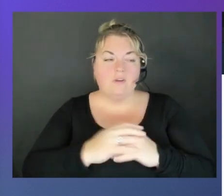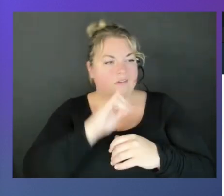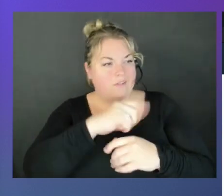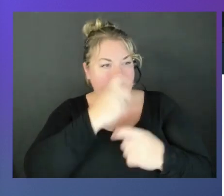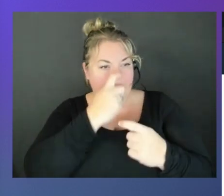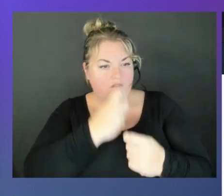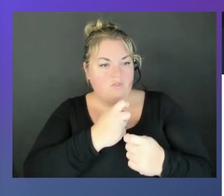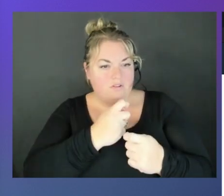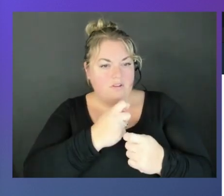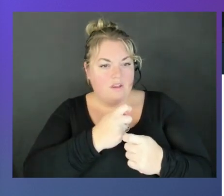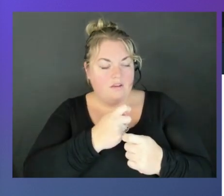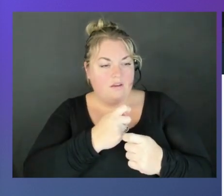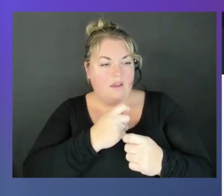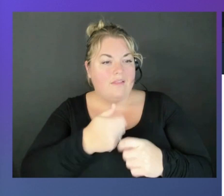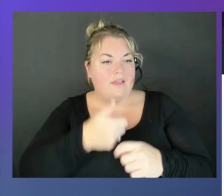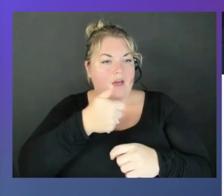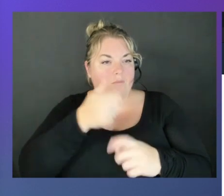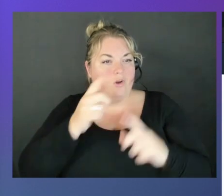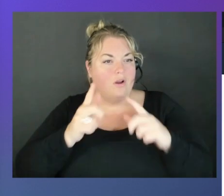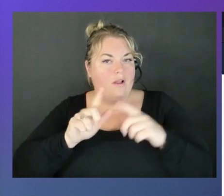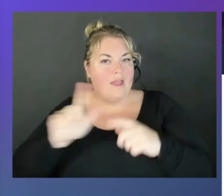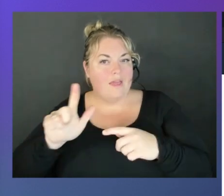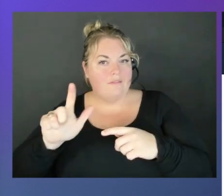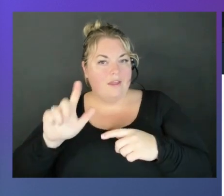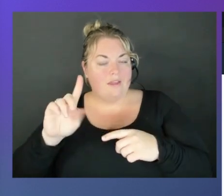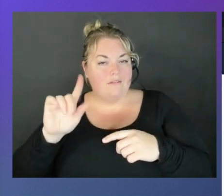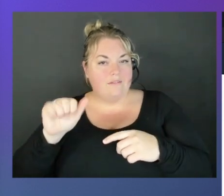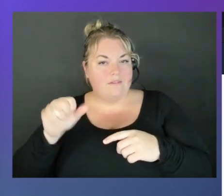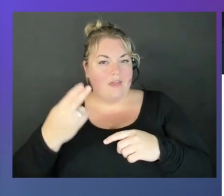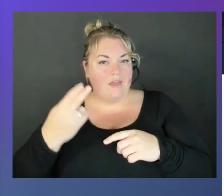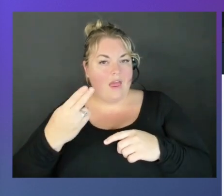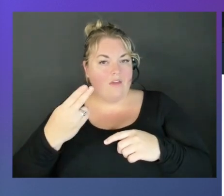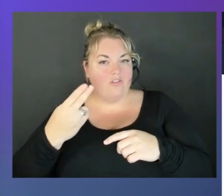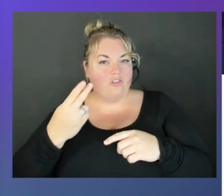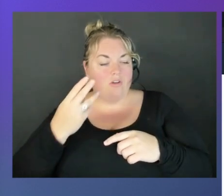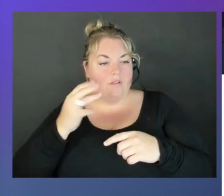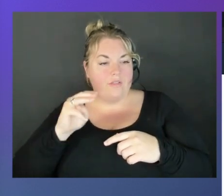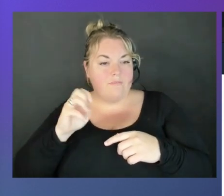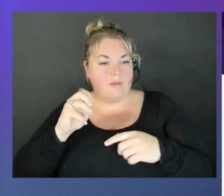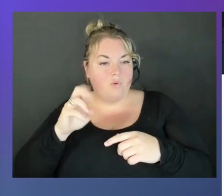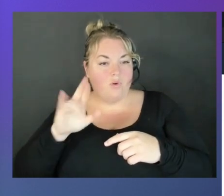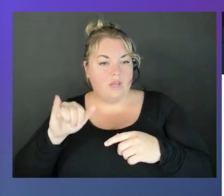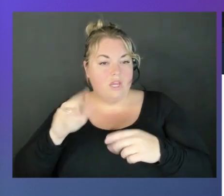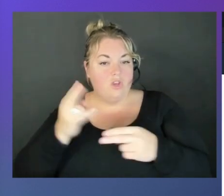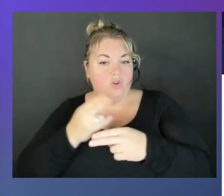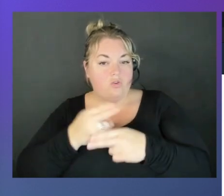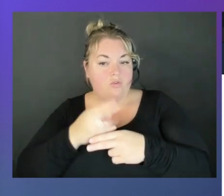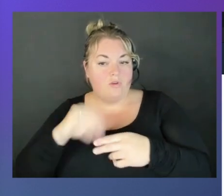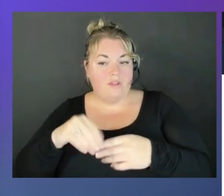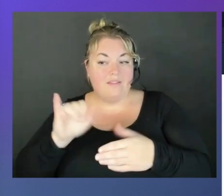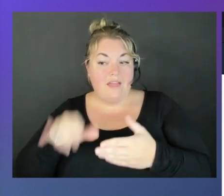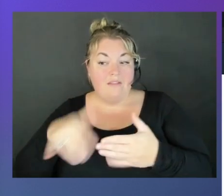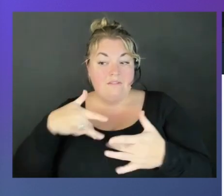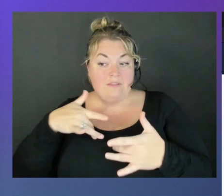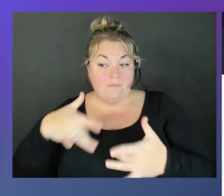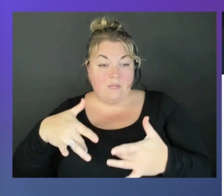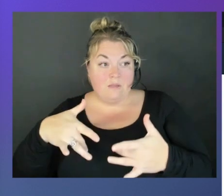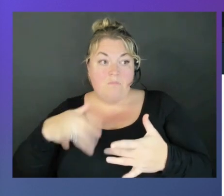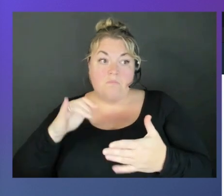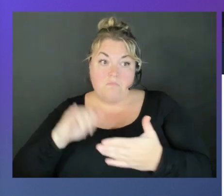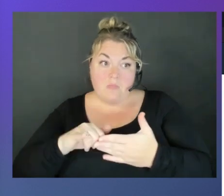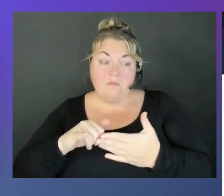In the upper left-hand dash, the memory used percent. Yes. That's typically, that's a